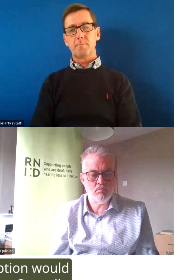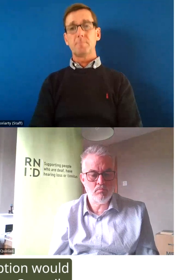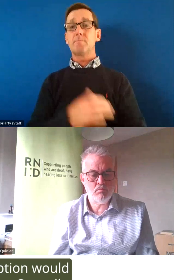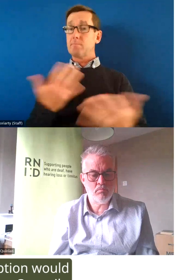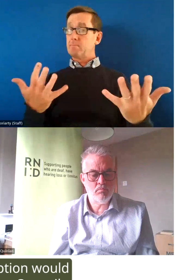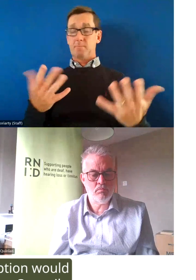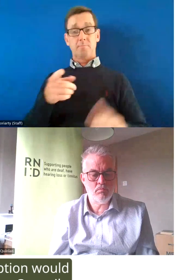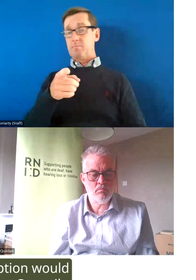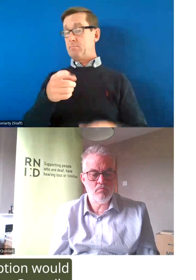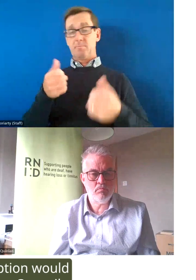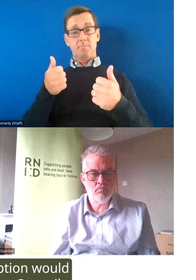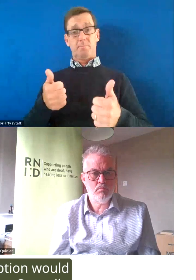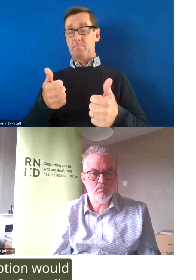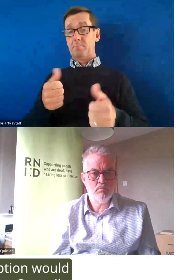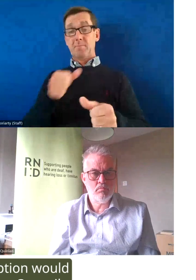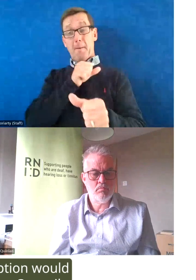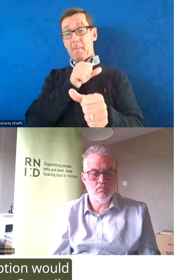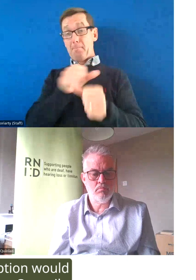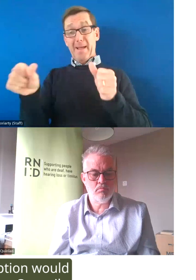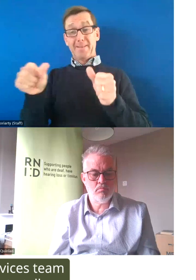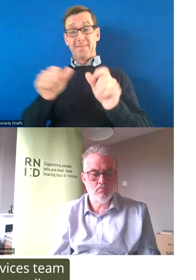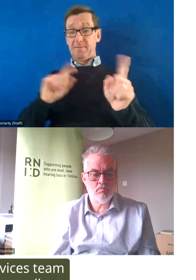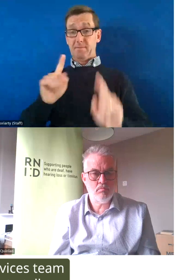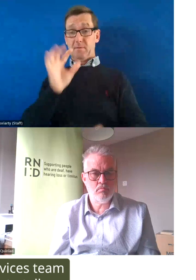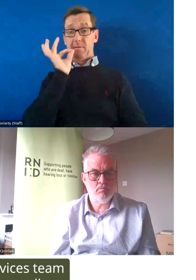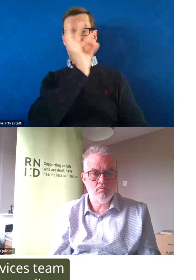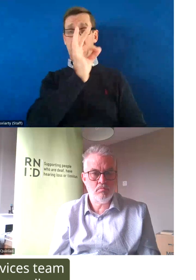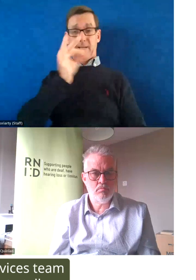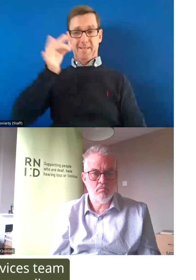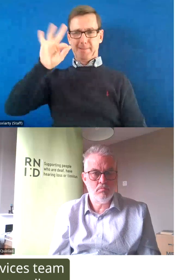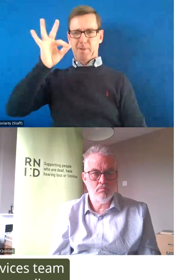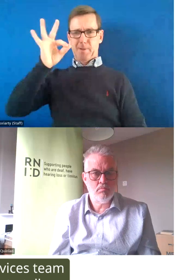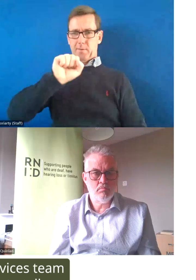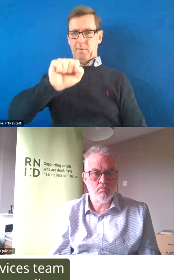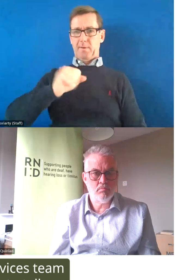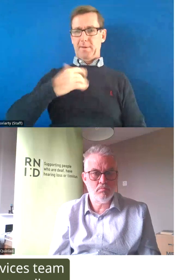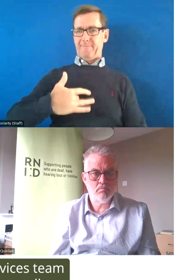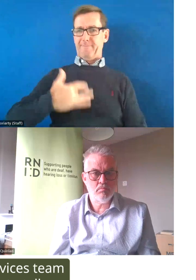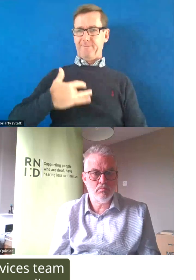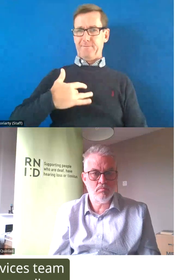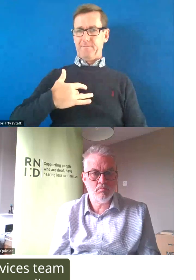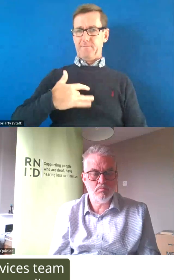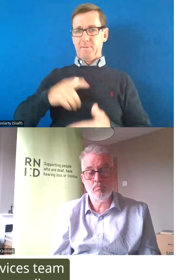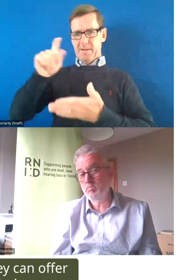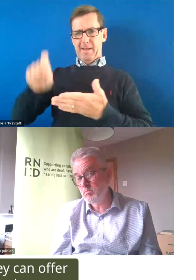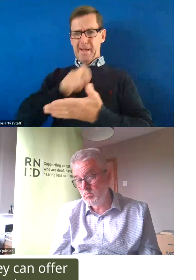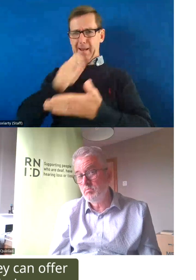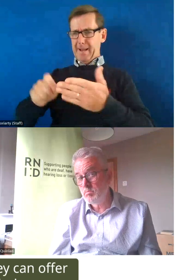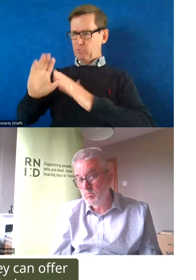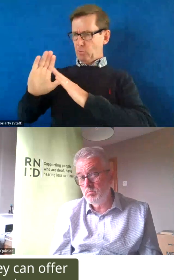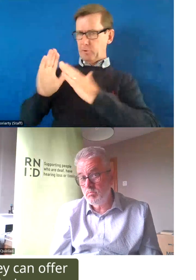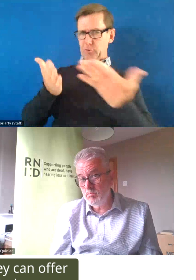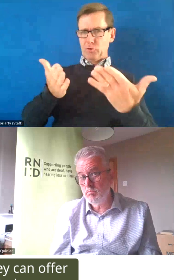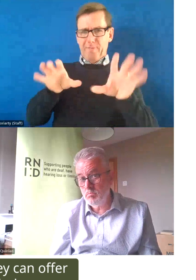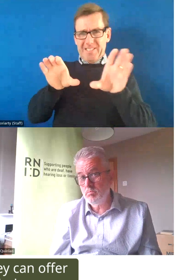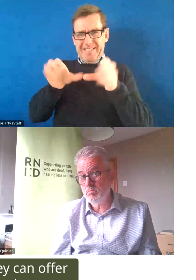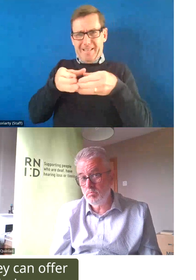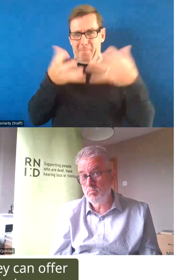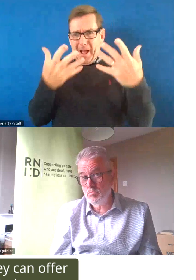Your first best option would be to contact your council. The Electoral Services team there will be able to tell you what support they can